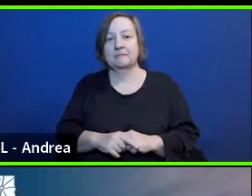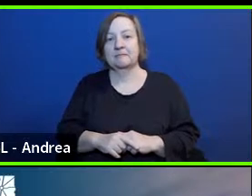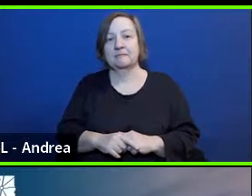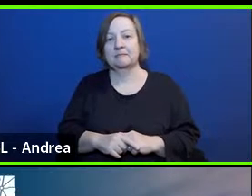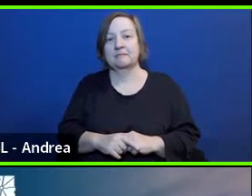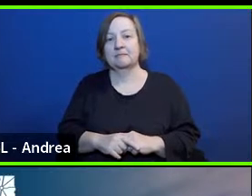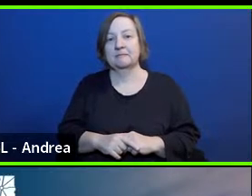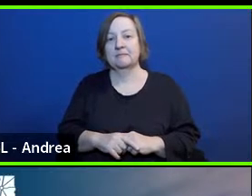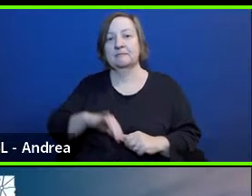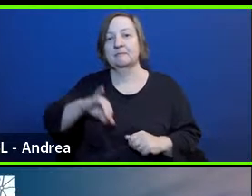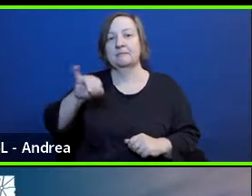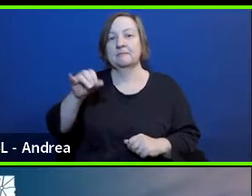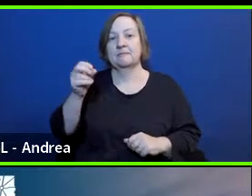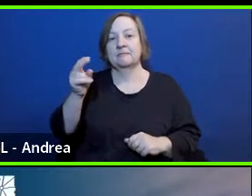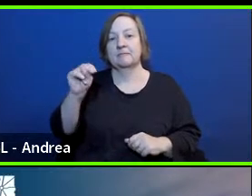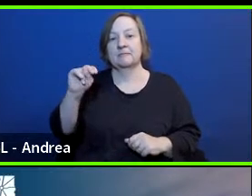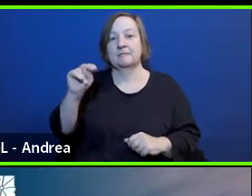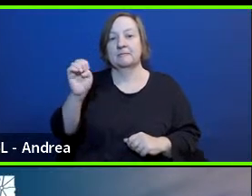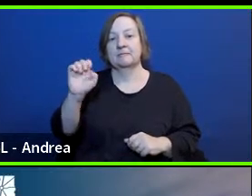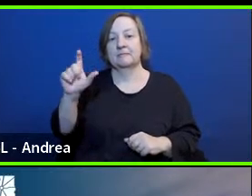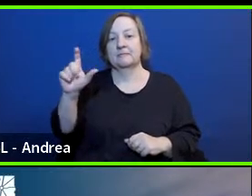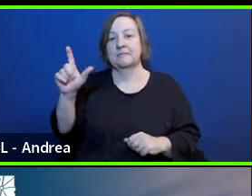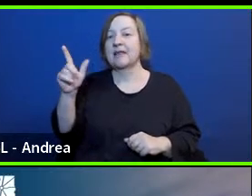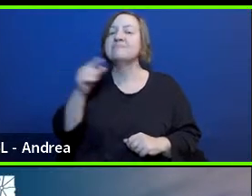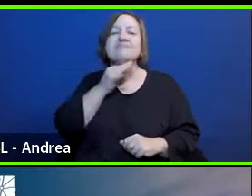see. How about John L? I want to know where John L goes.